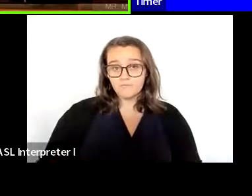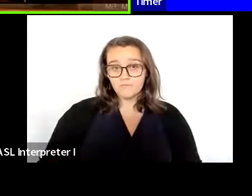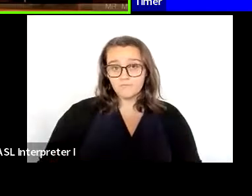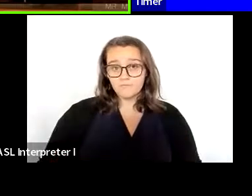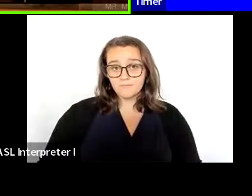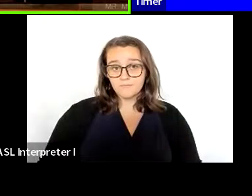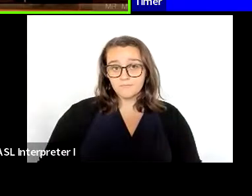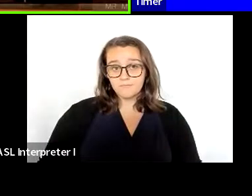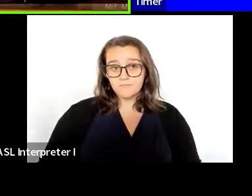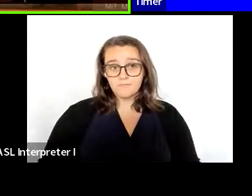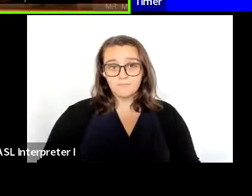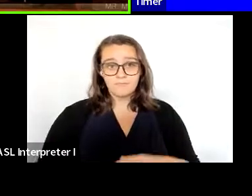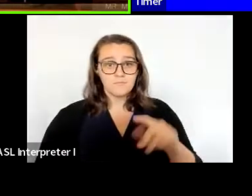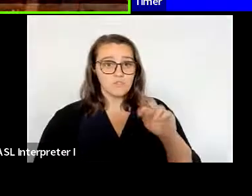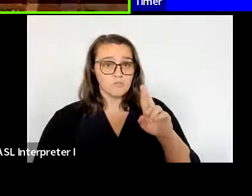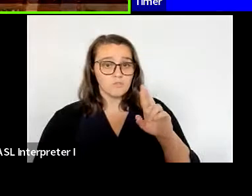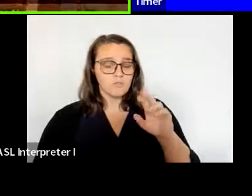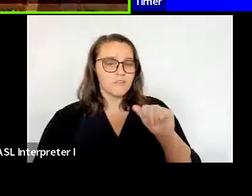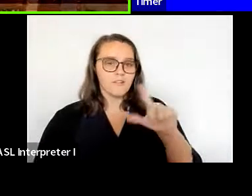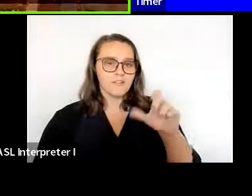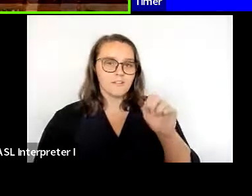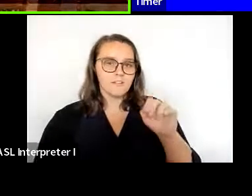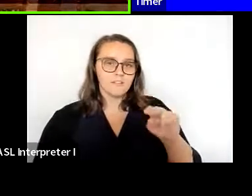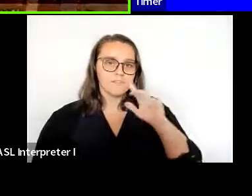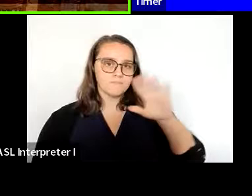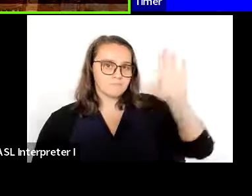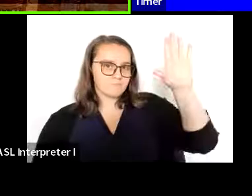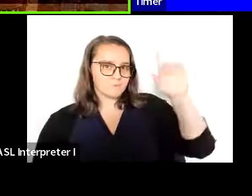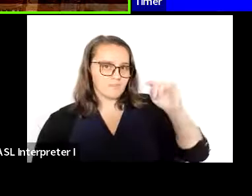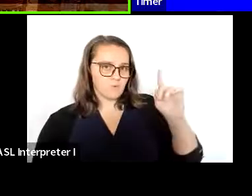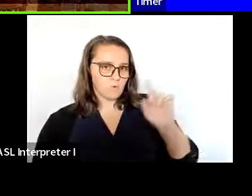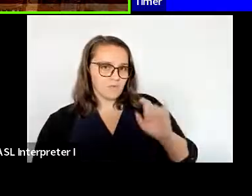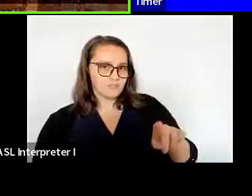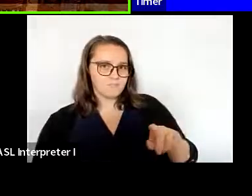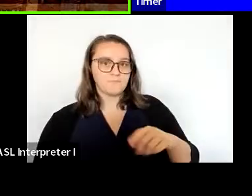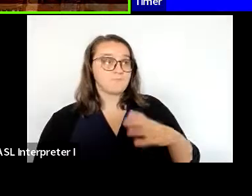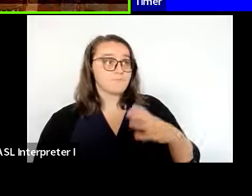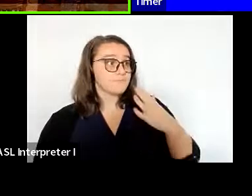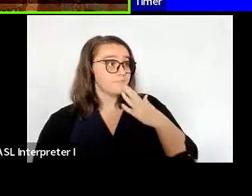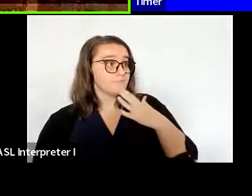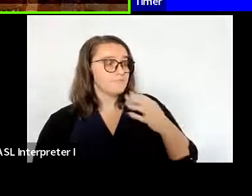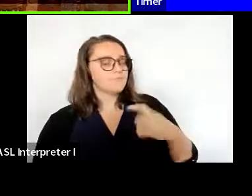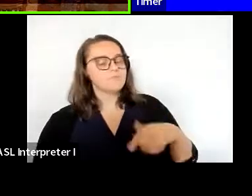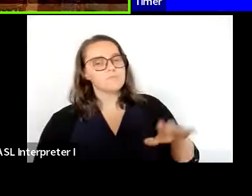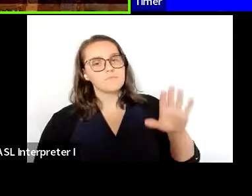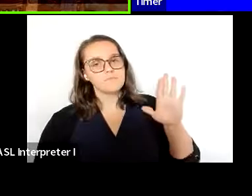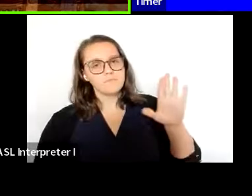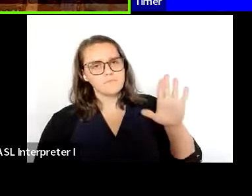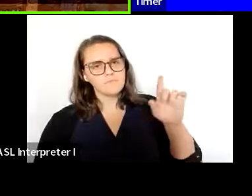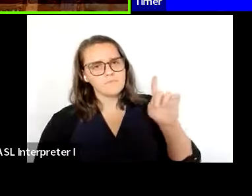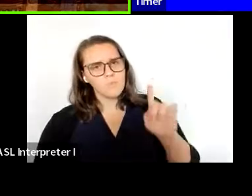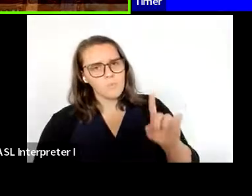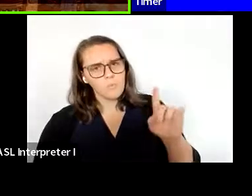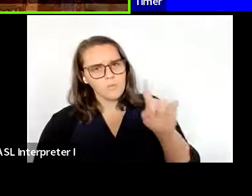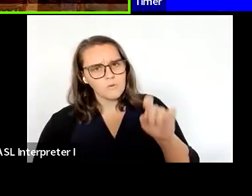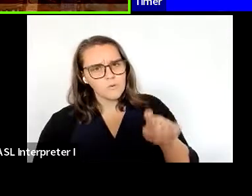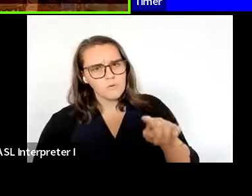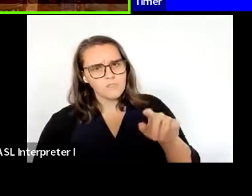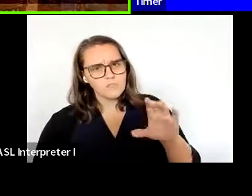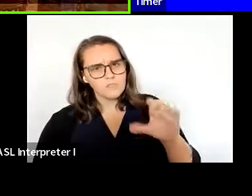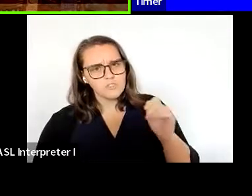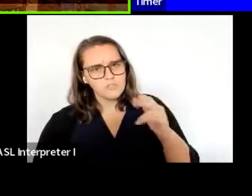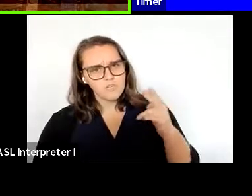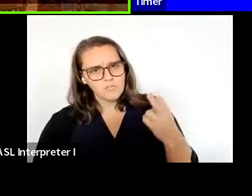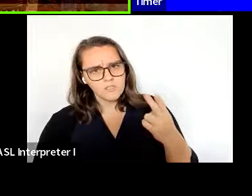I have a question. Councilmember Allen. Thank you very much. Ms. Che, I actually have one quick question related